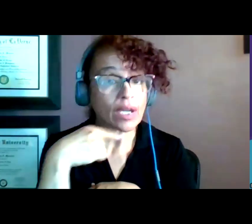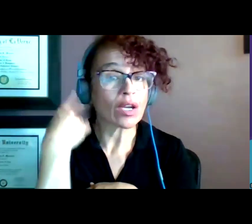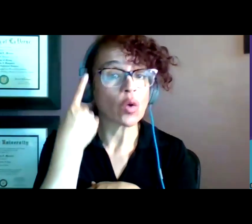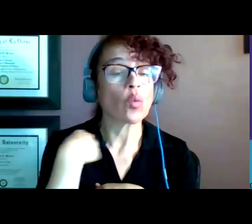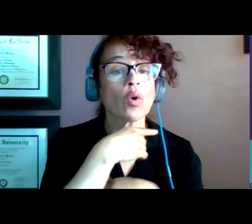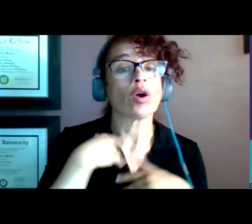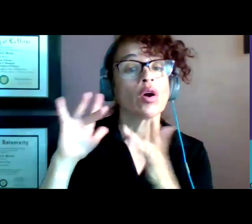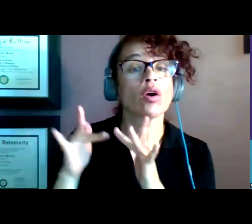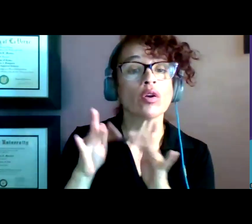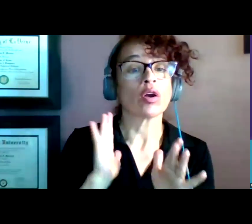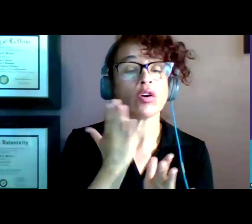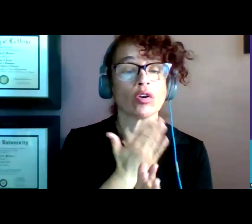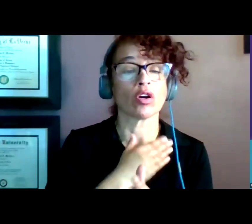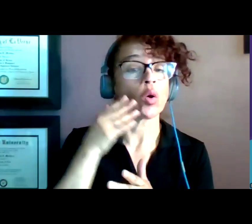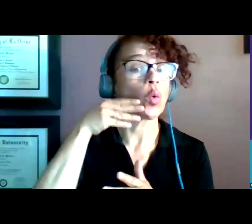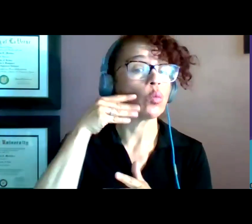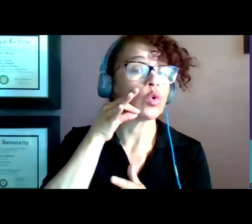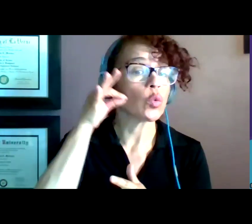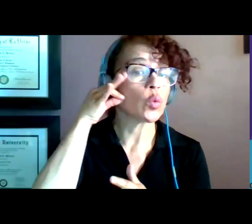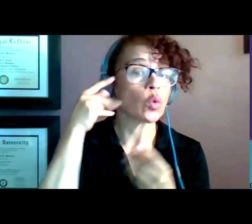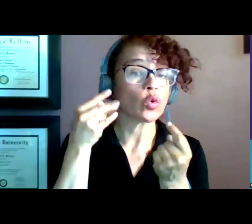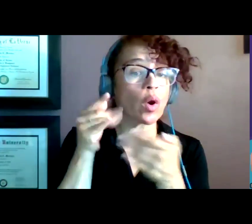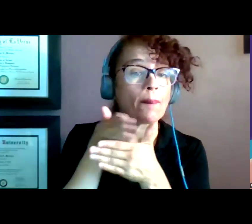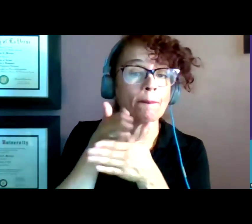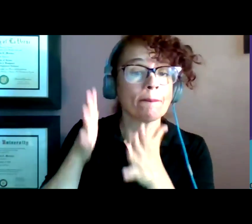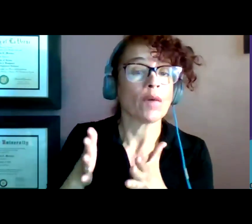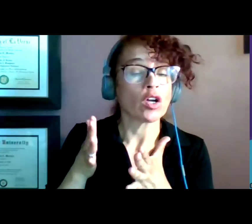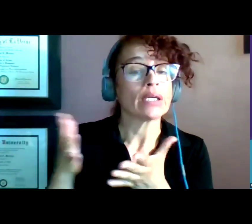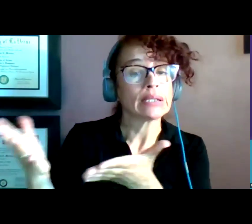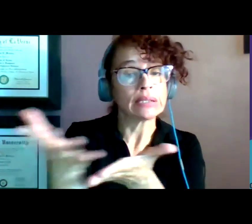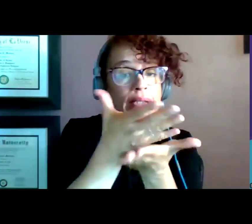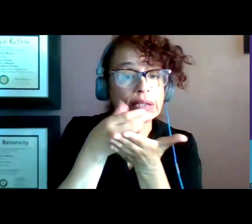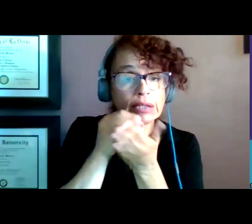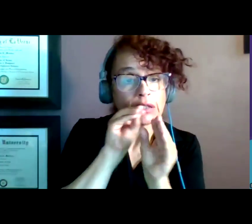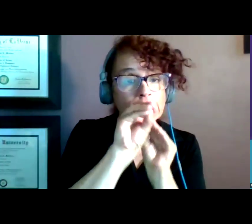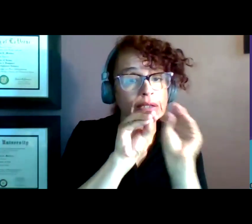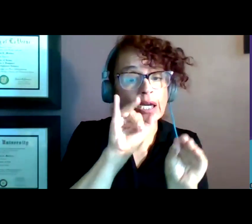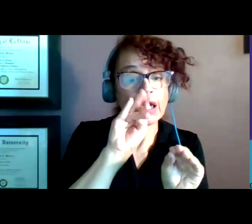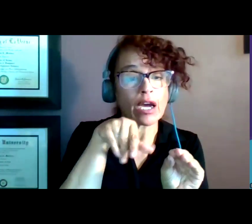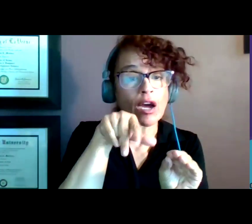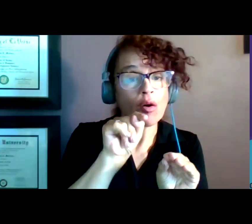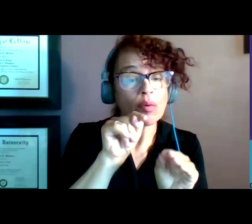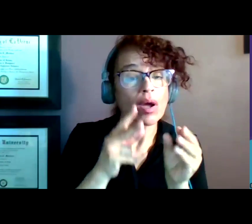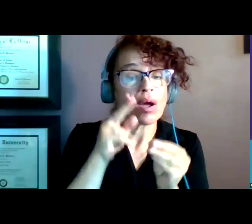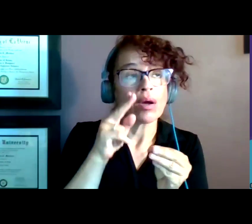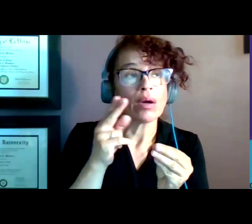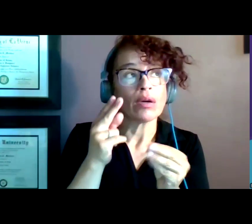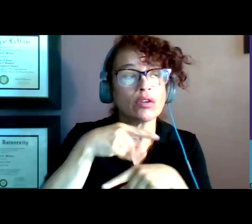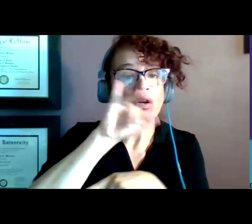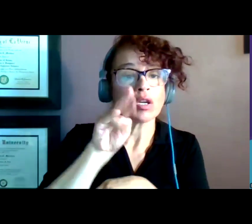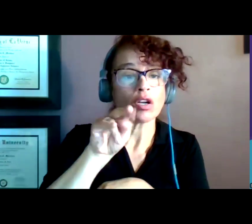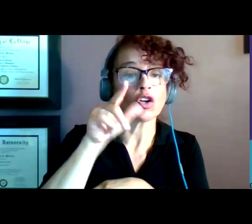we held a webinar for our tribal partners. We're now collecting input, and the cutoff date is